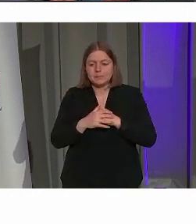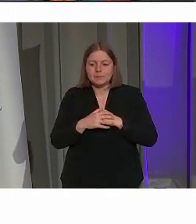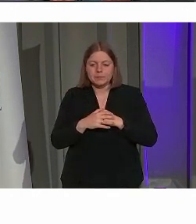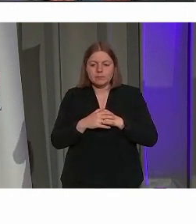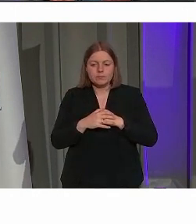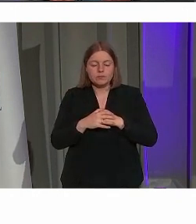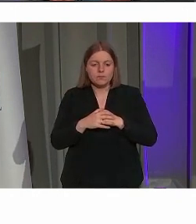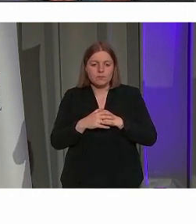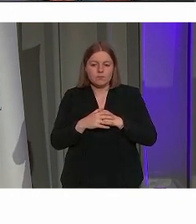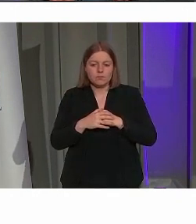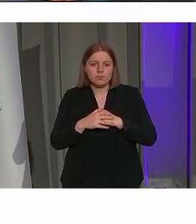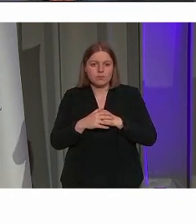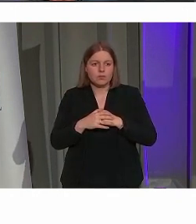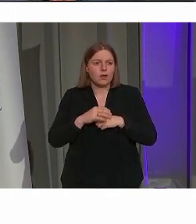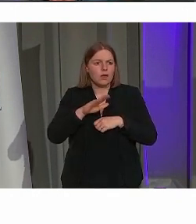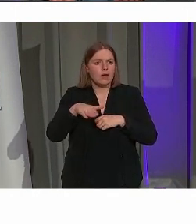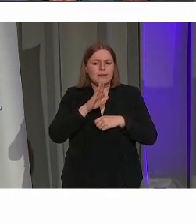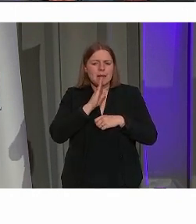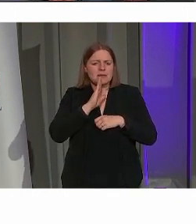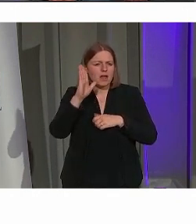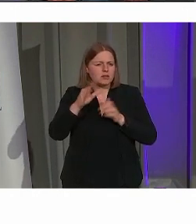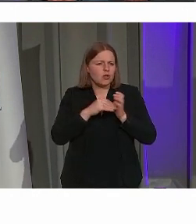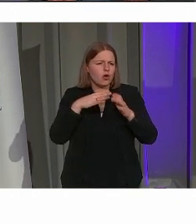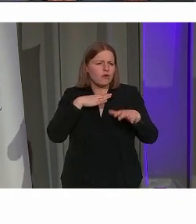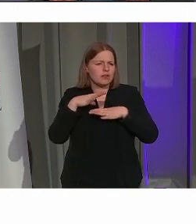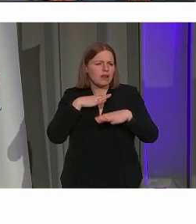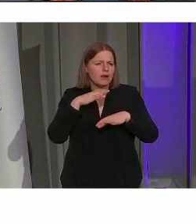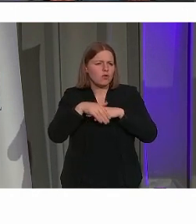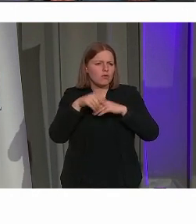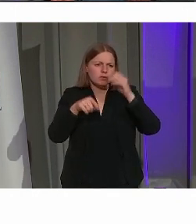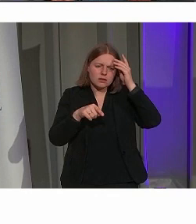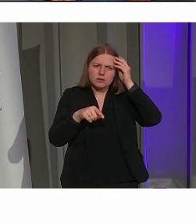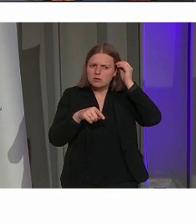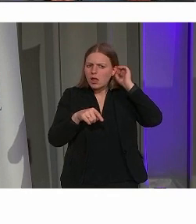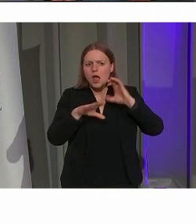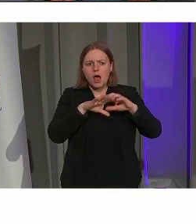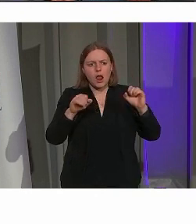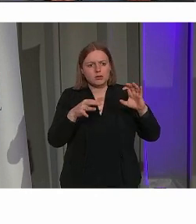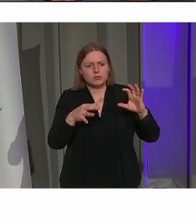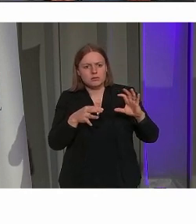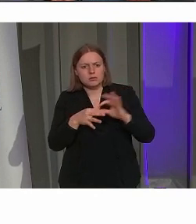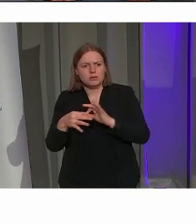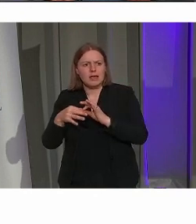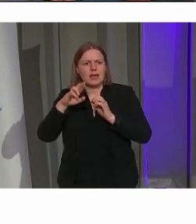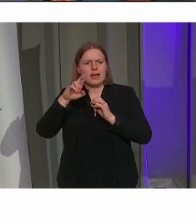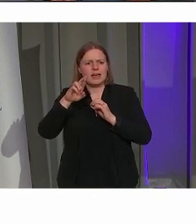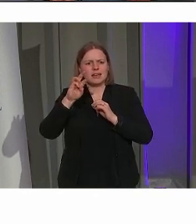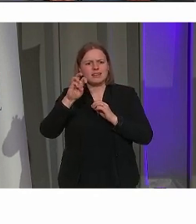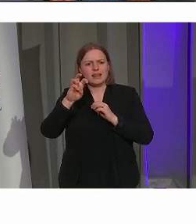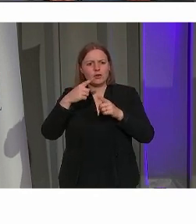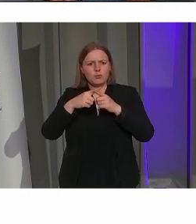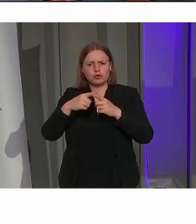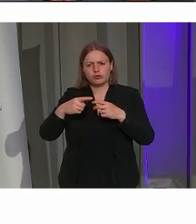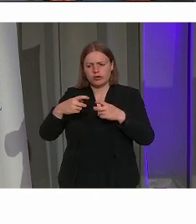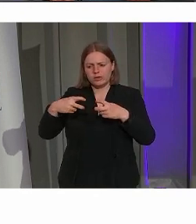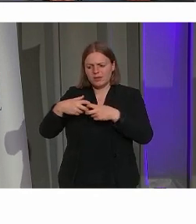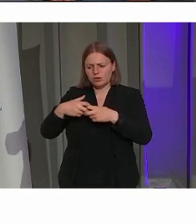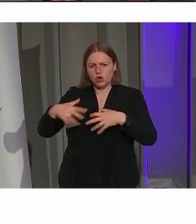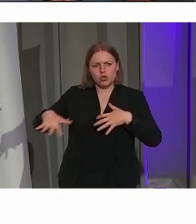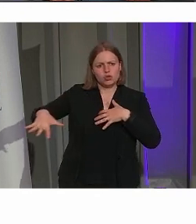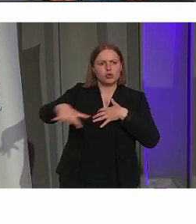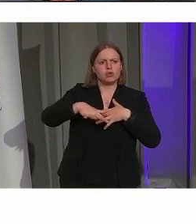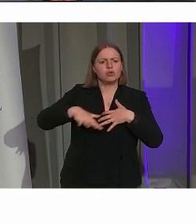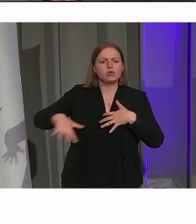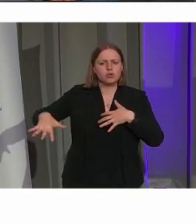domain, and so on, the access to those areas, and also mobility. We will look at the